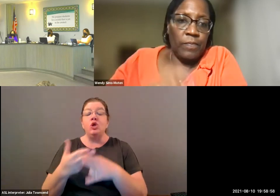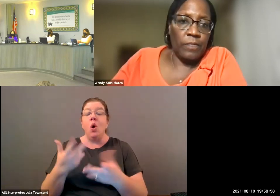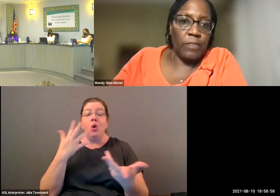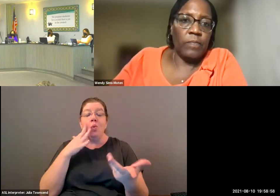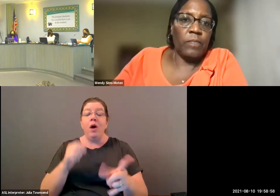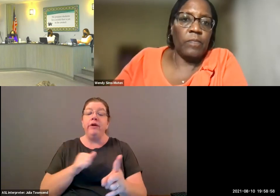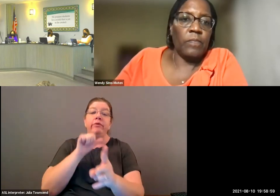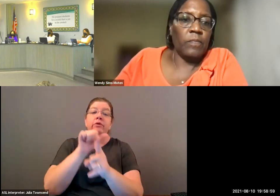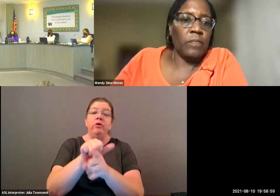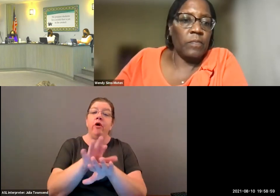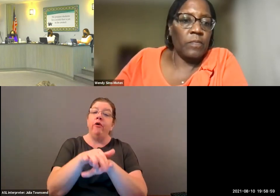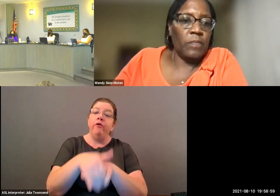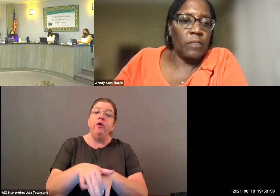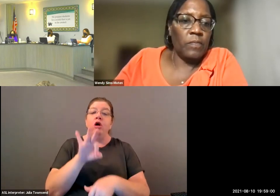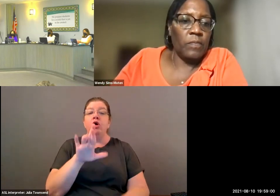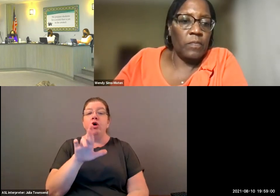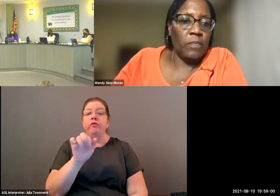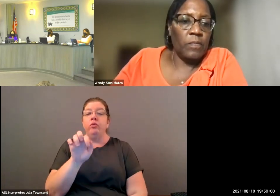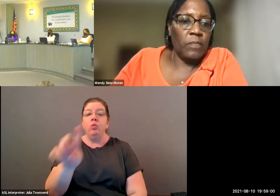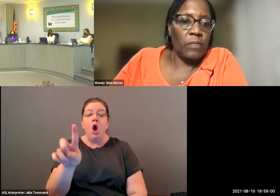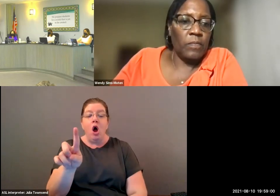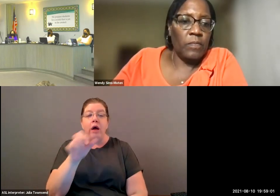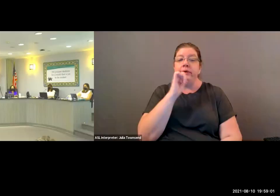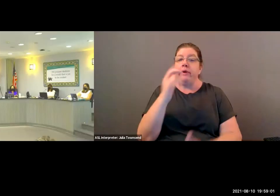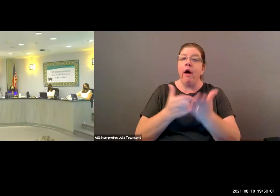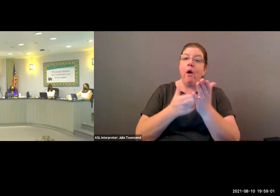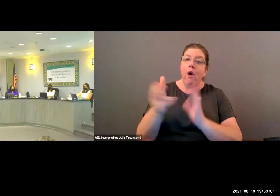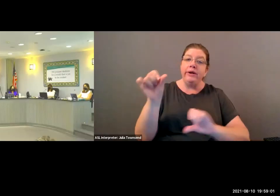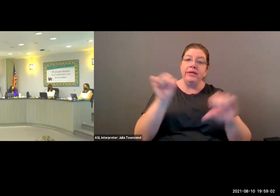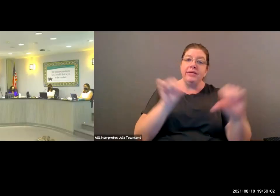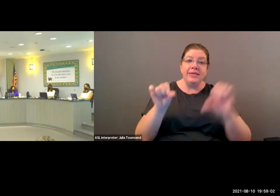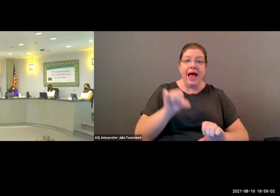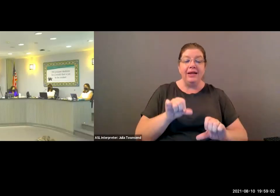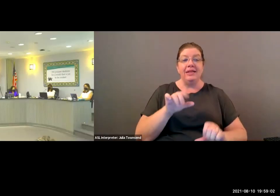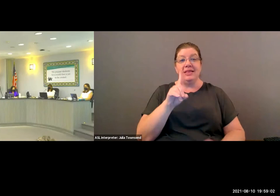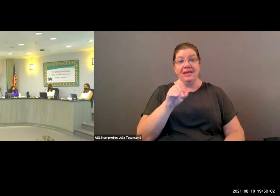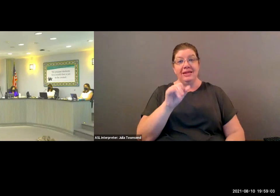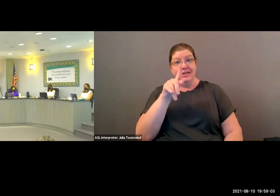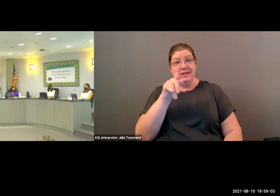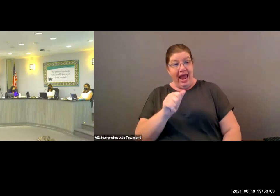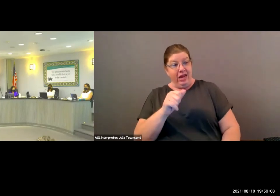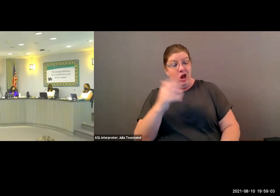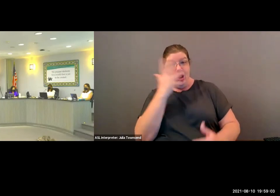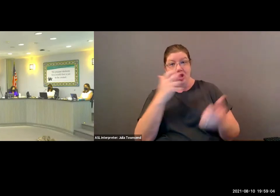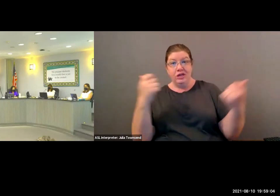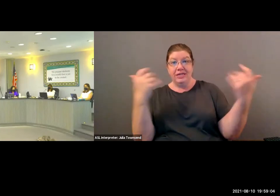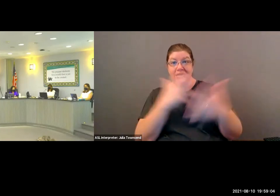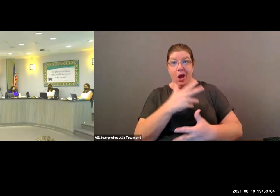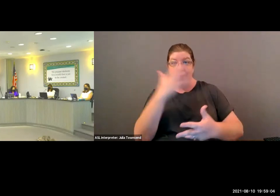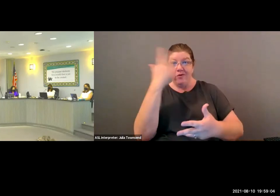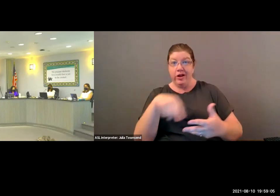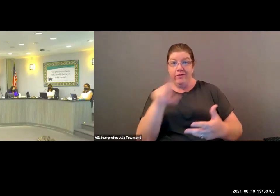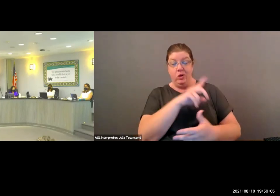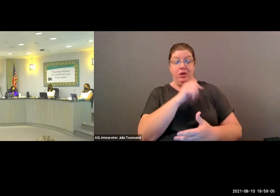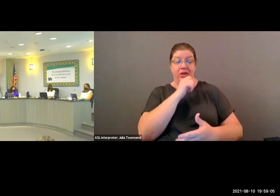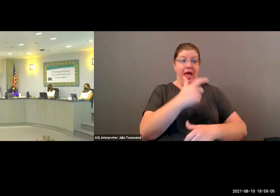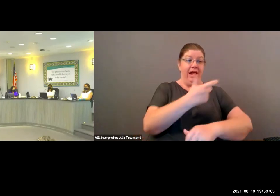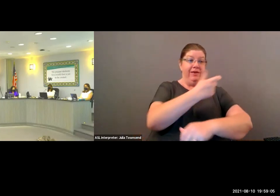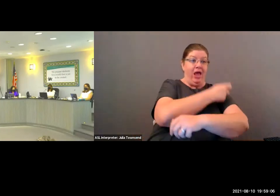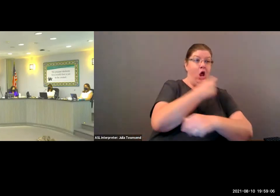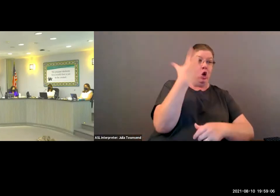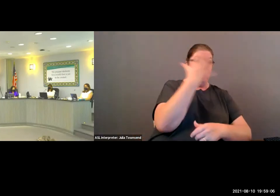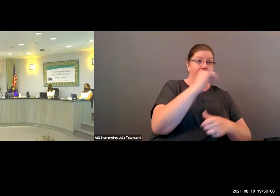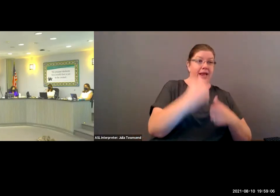is not honest science. So this data, this charts in front of you that look very scary with the unvaccinated looking like the danger